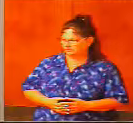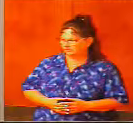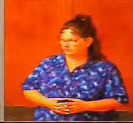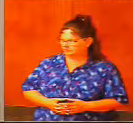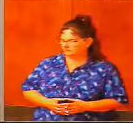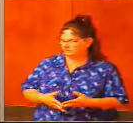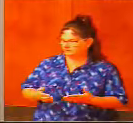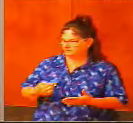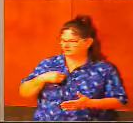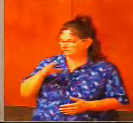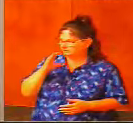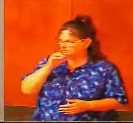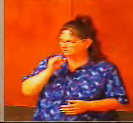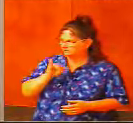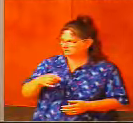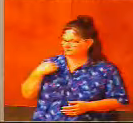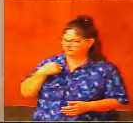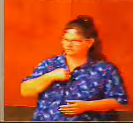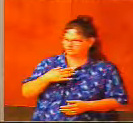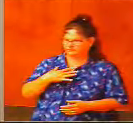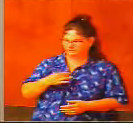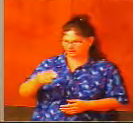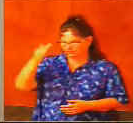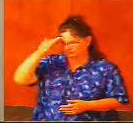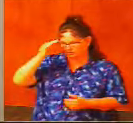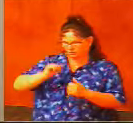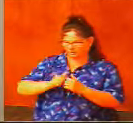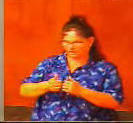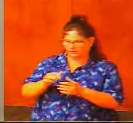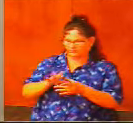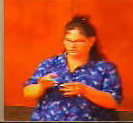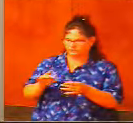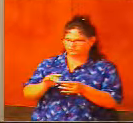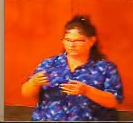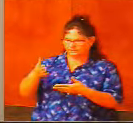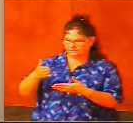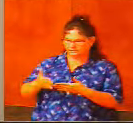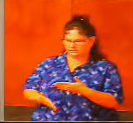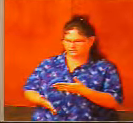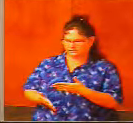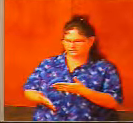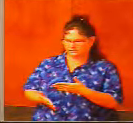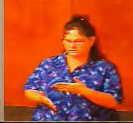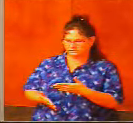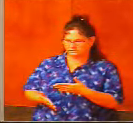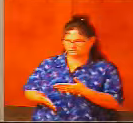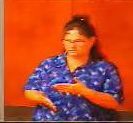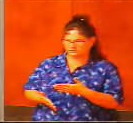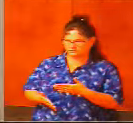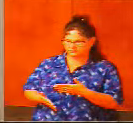Well, I suppose that we would like to know how this story ends.